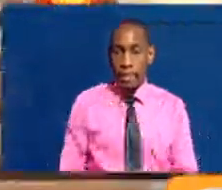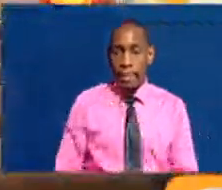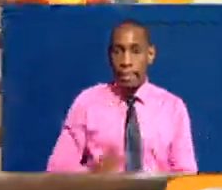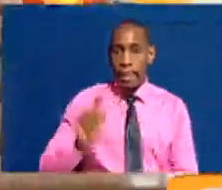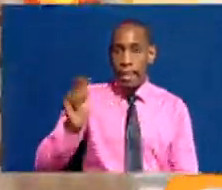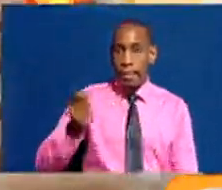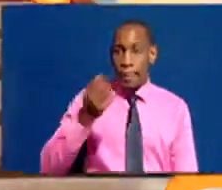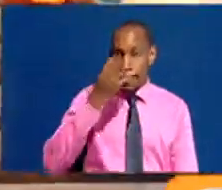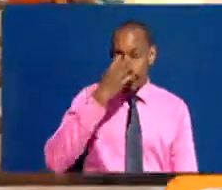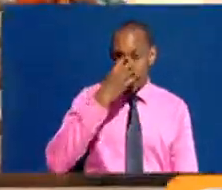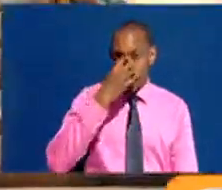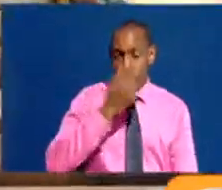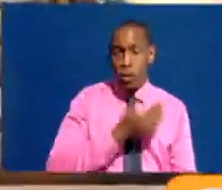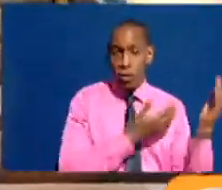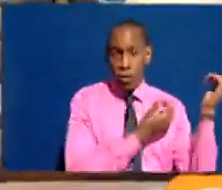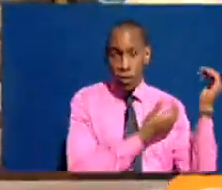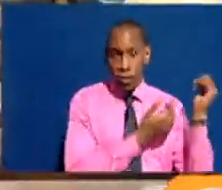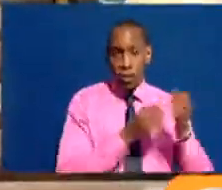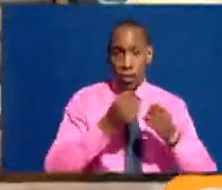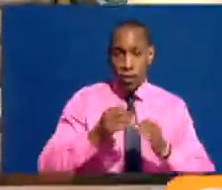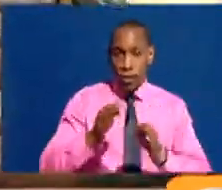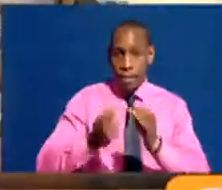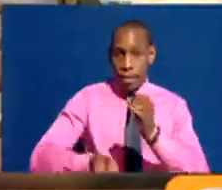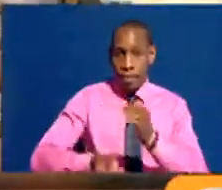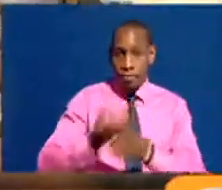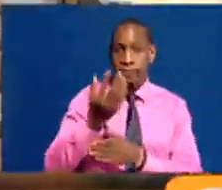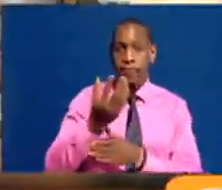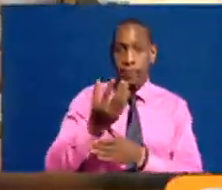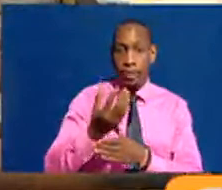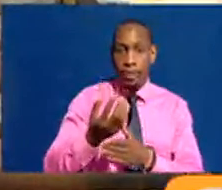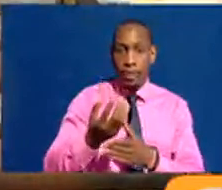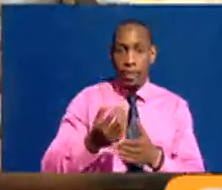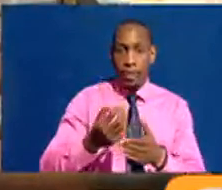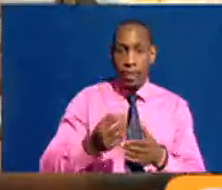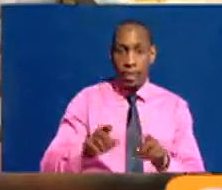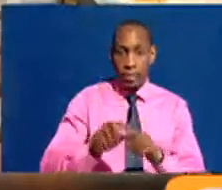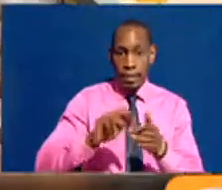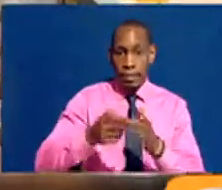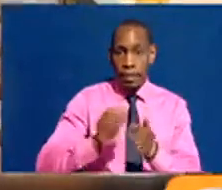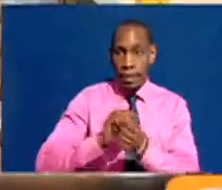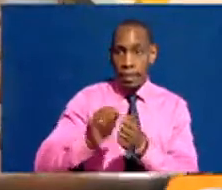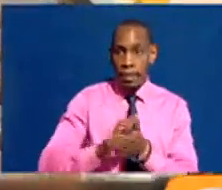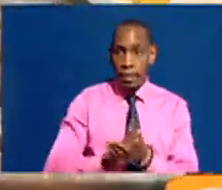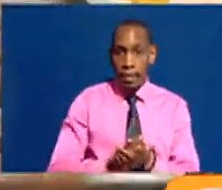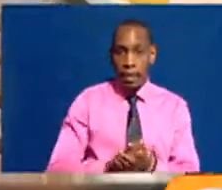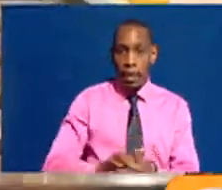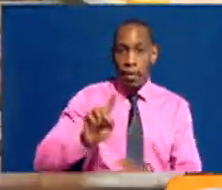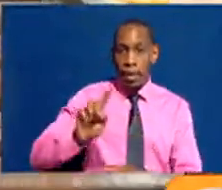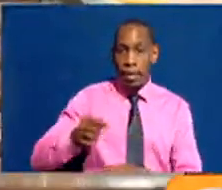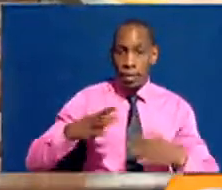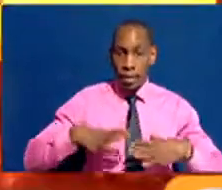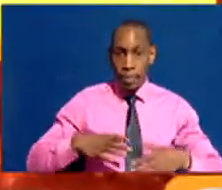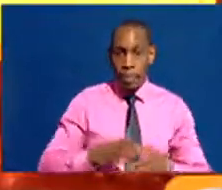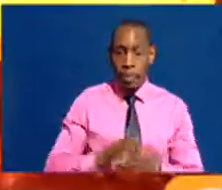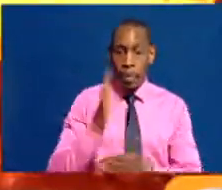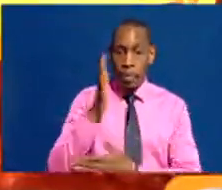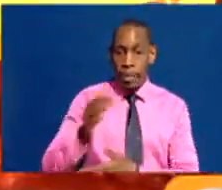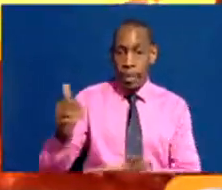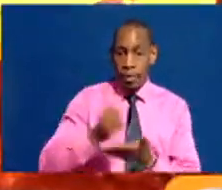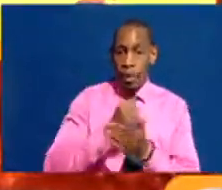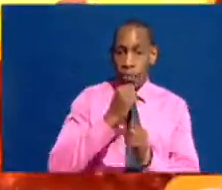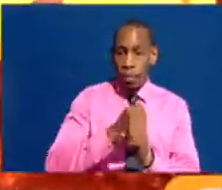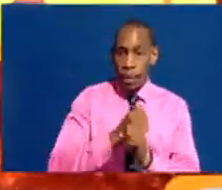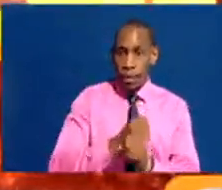President William Ruto is expected to officially commission the project on Friday. More than 1,000 people are directly